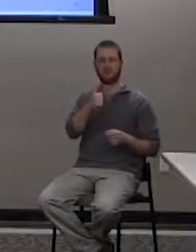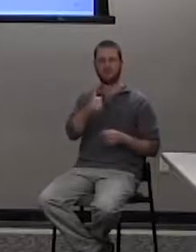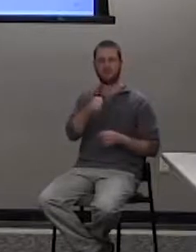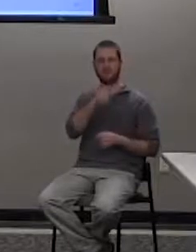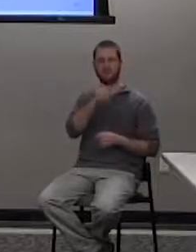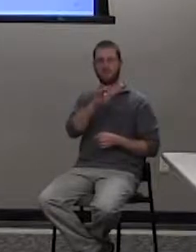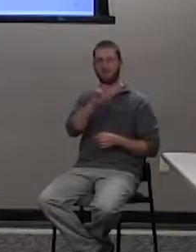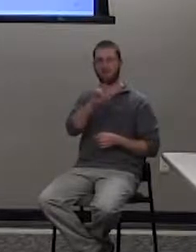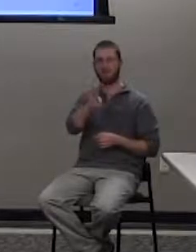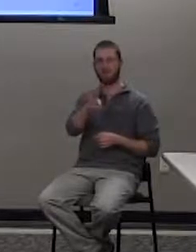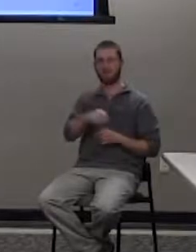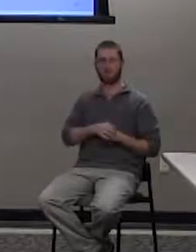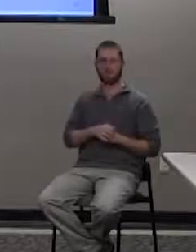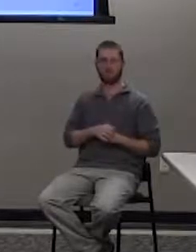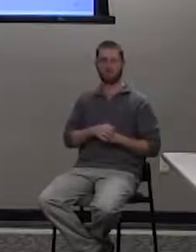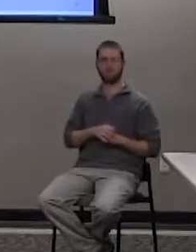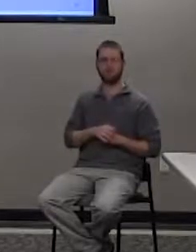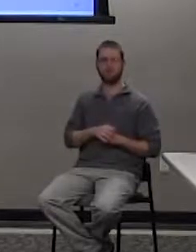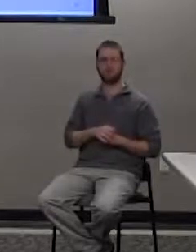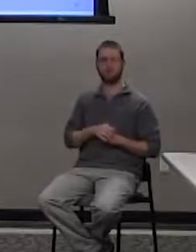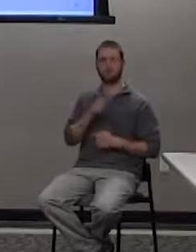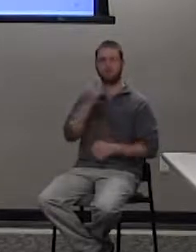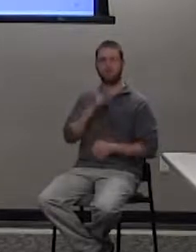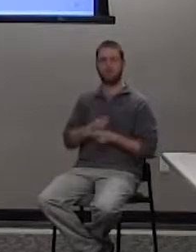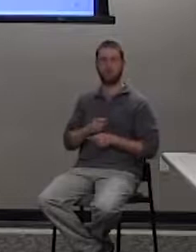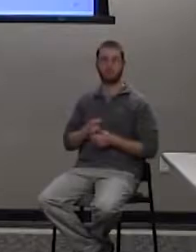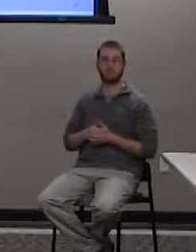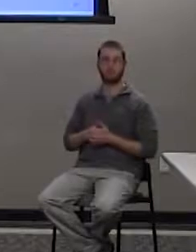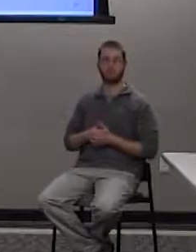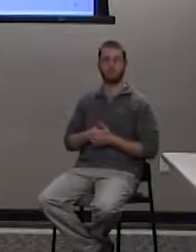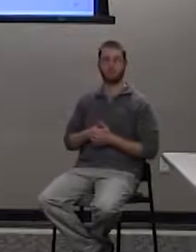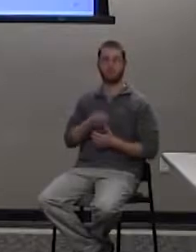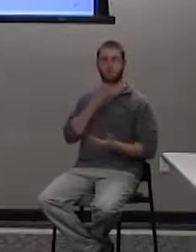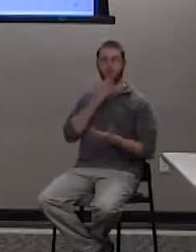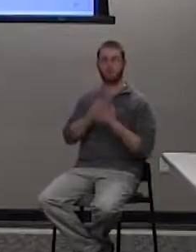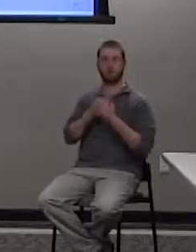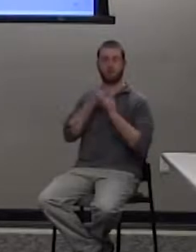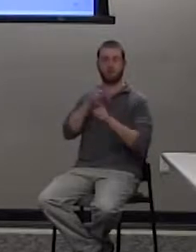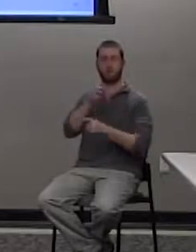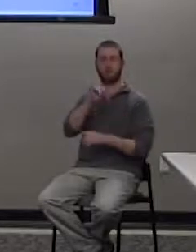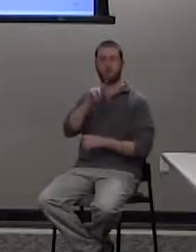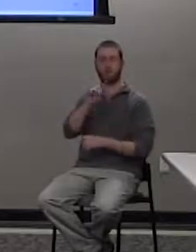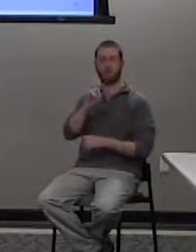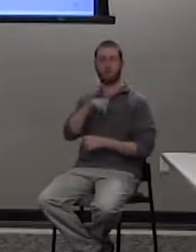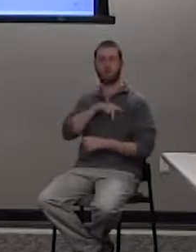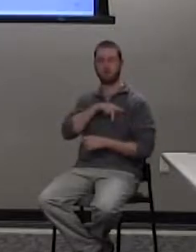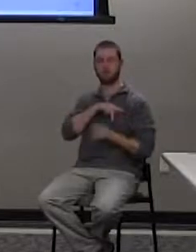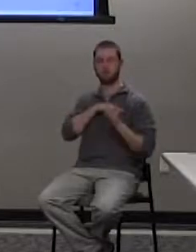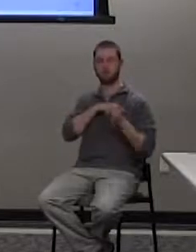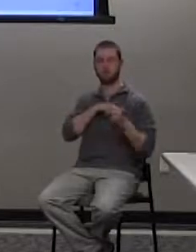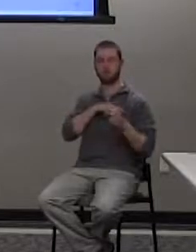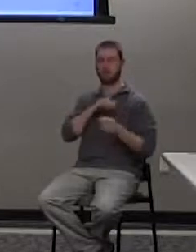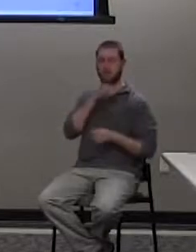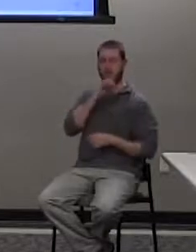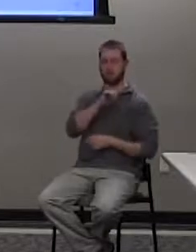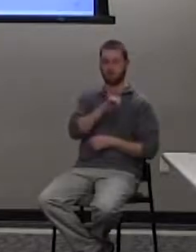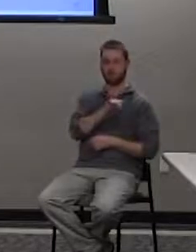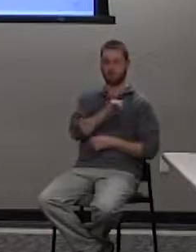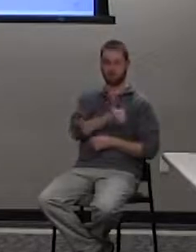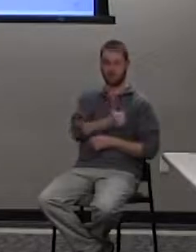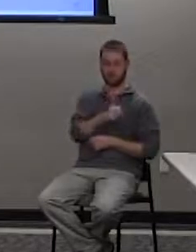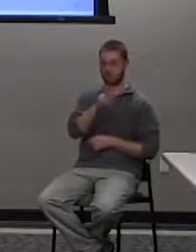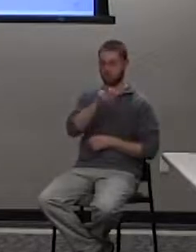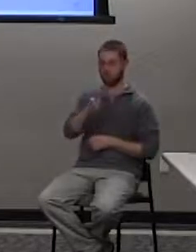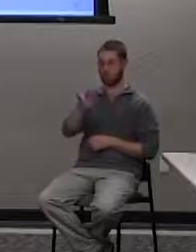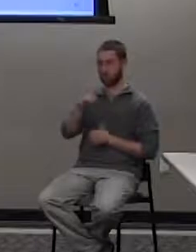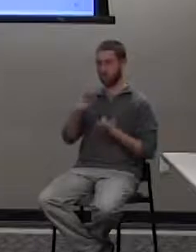did when they were 43. And you're right. You make a good point, Mike. The kids who were 10 in